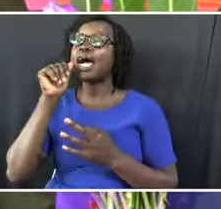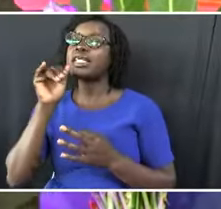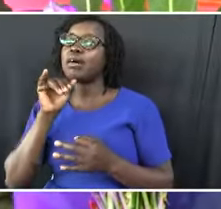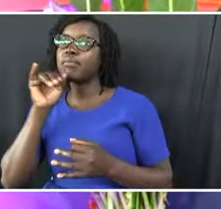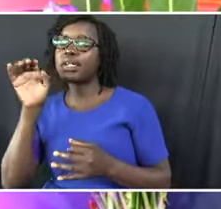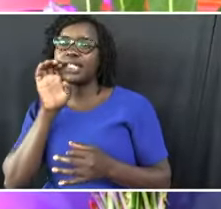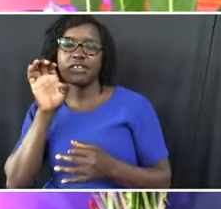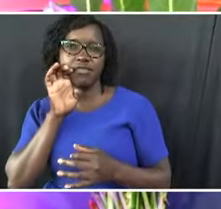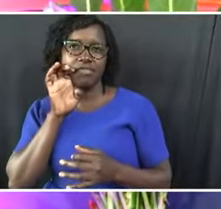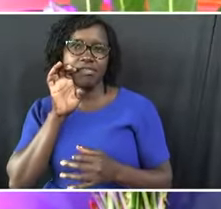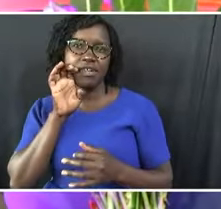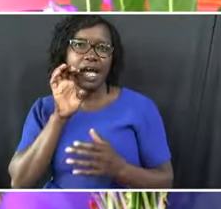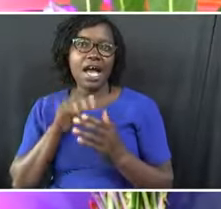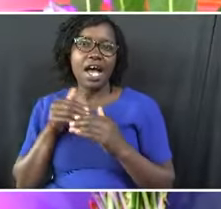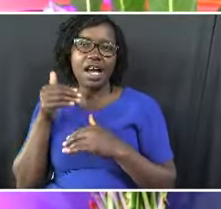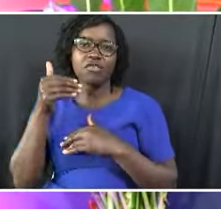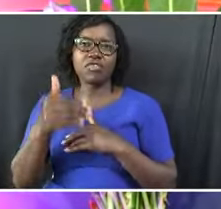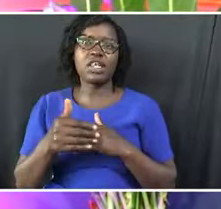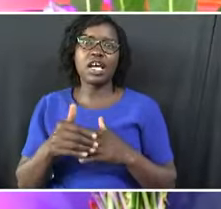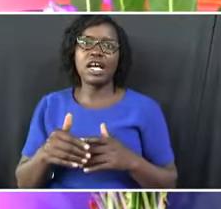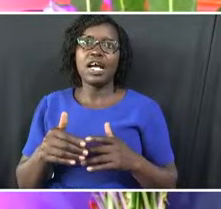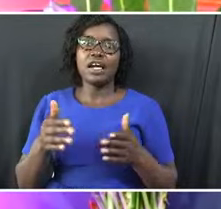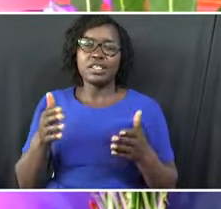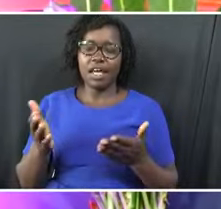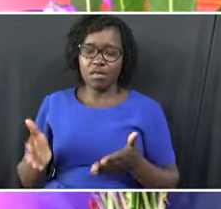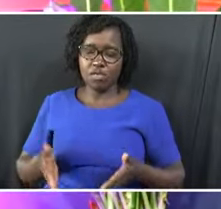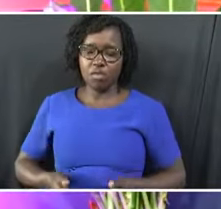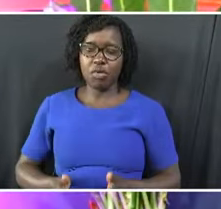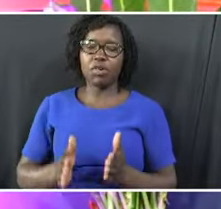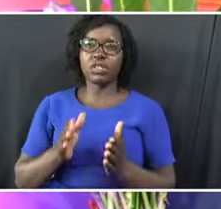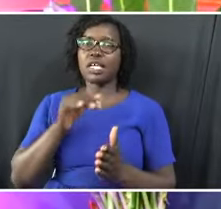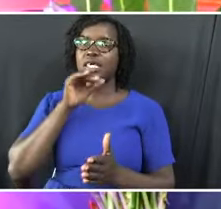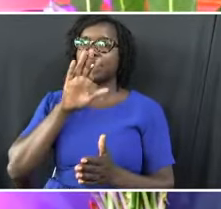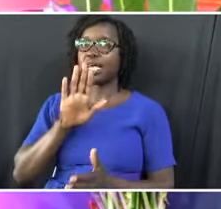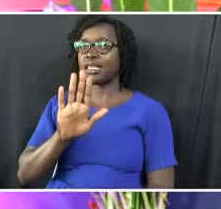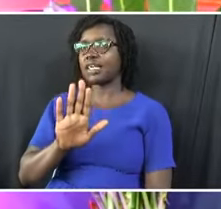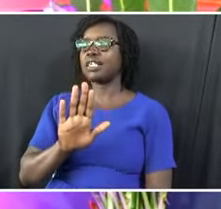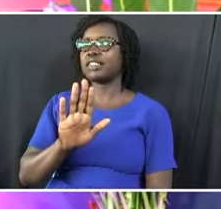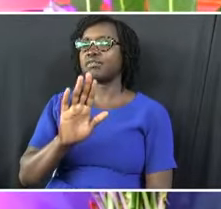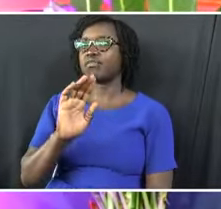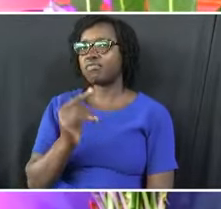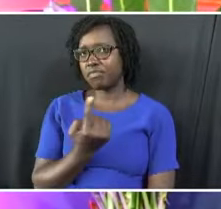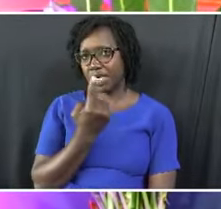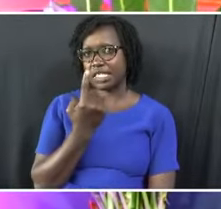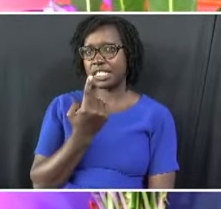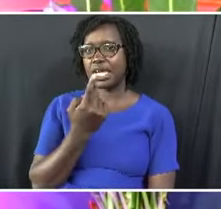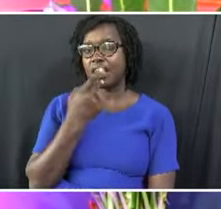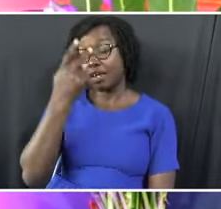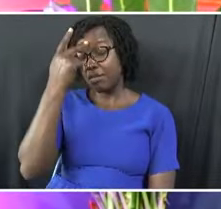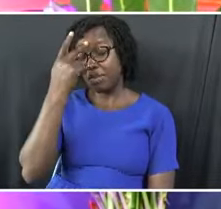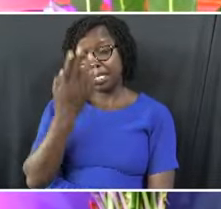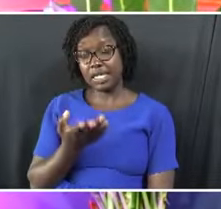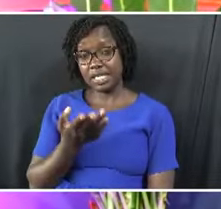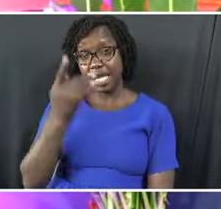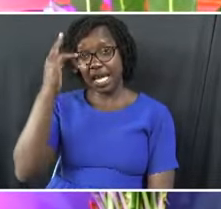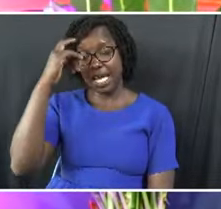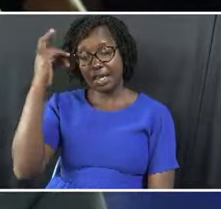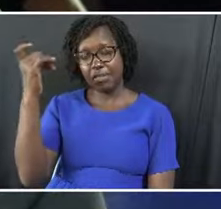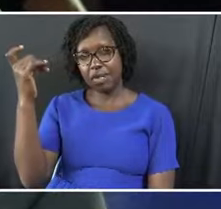Eve after the arrival of the son Cain. Those who are parents, I want to imagine